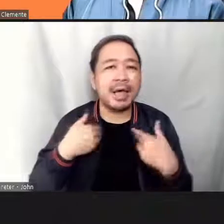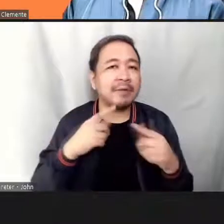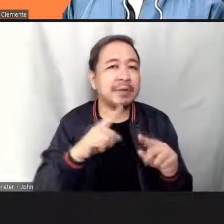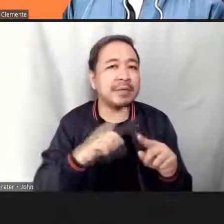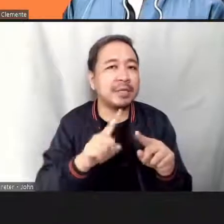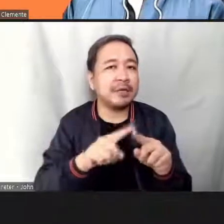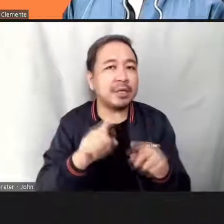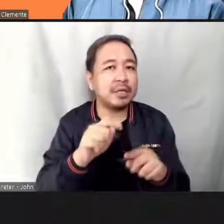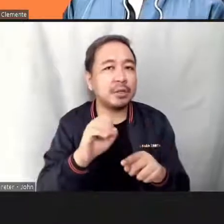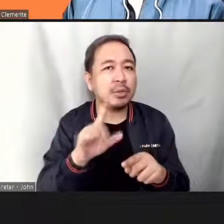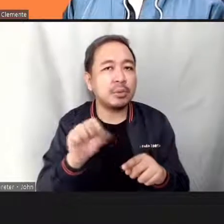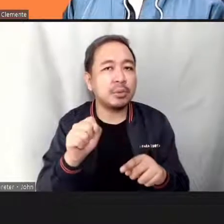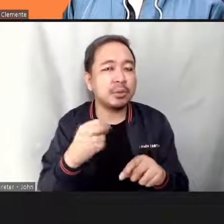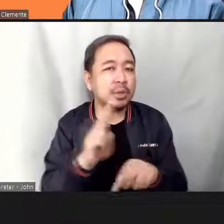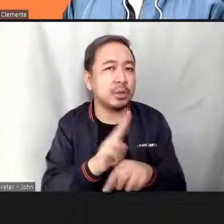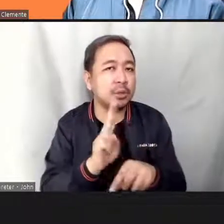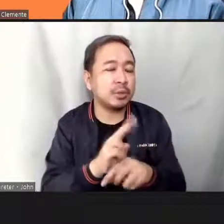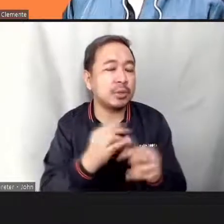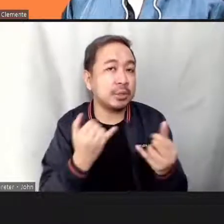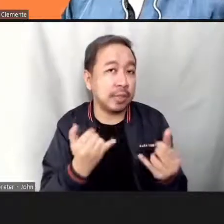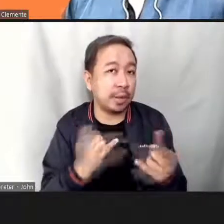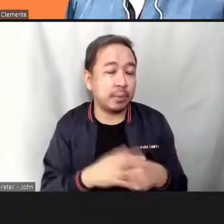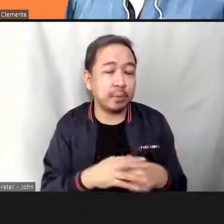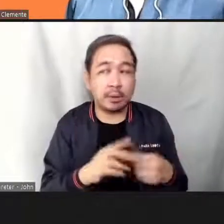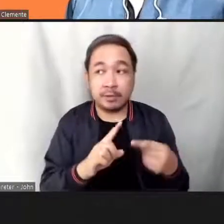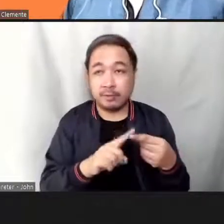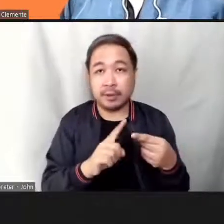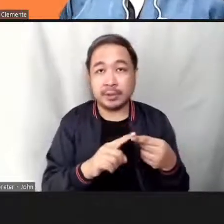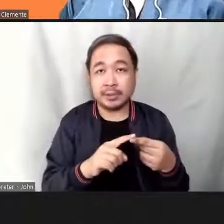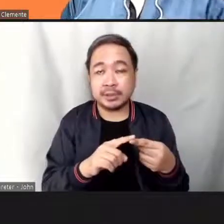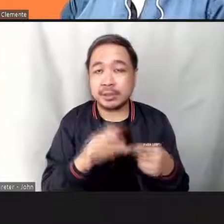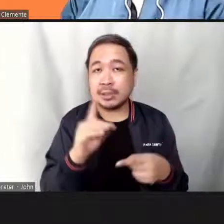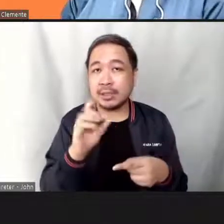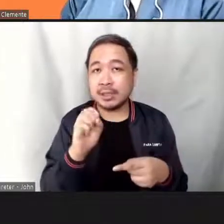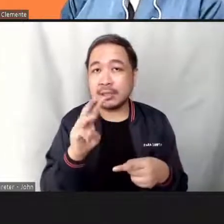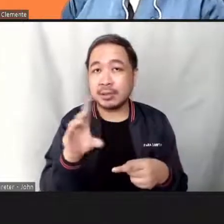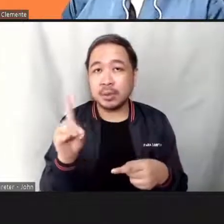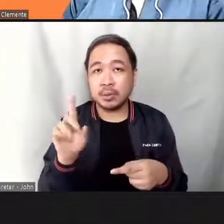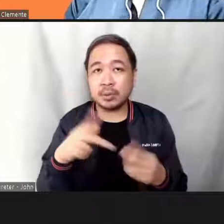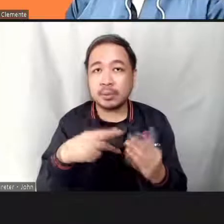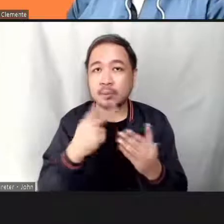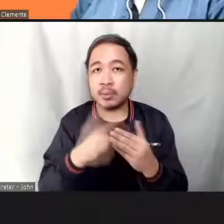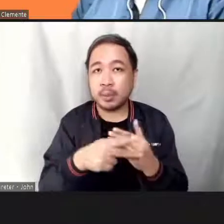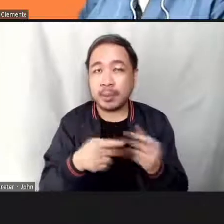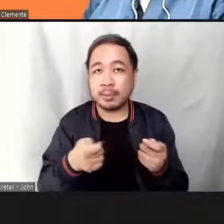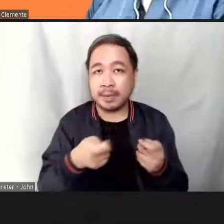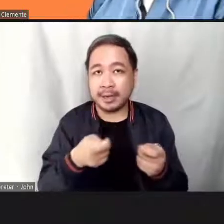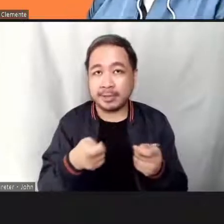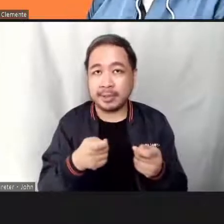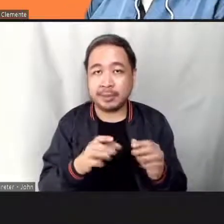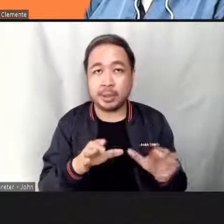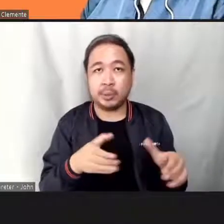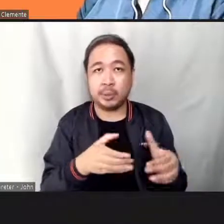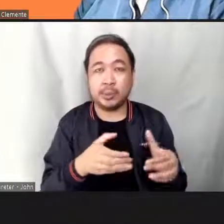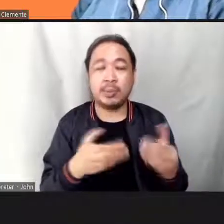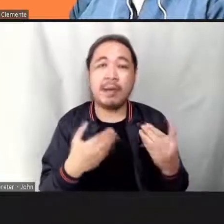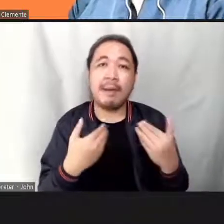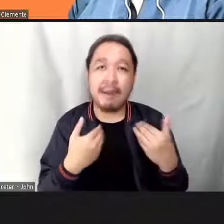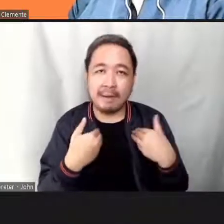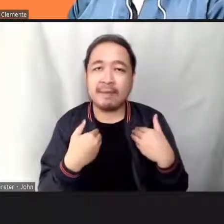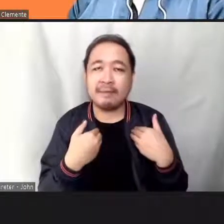no? For one, the DSWD Program Management Bureau actually issued a